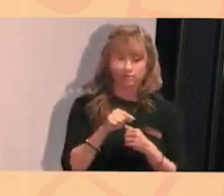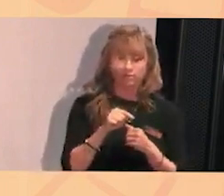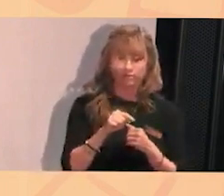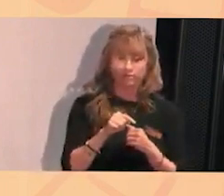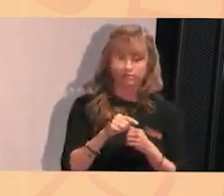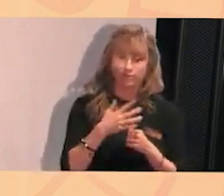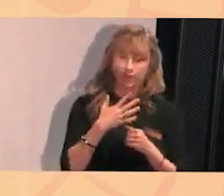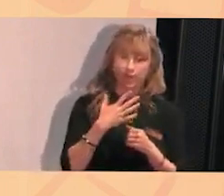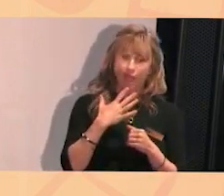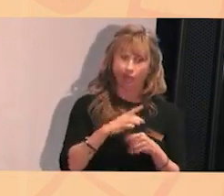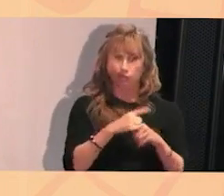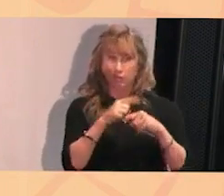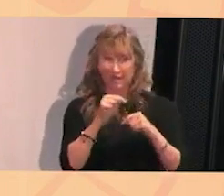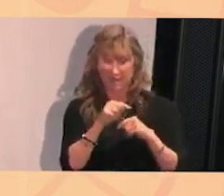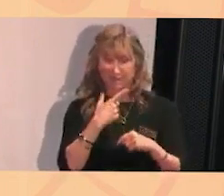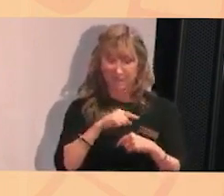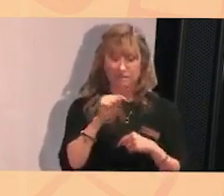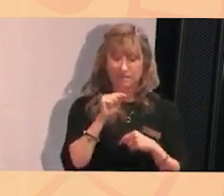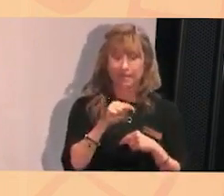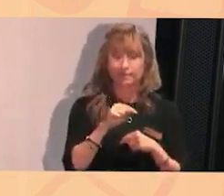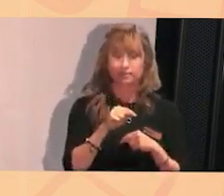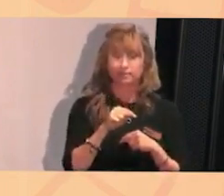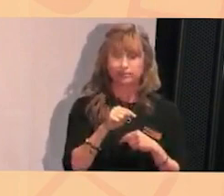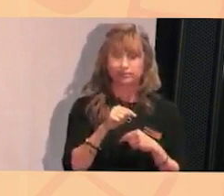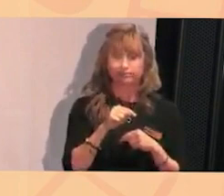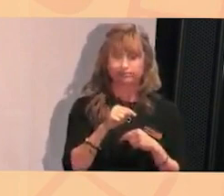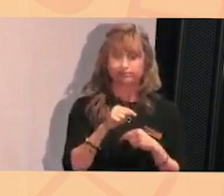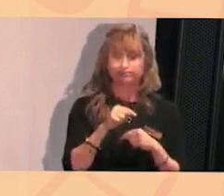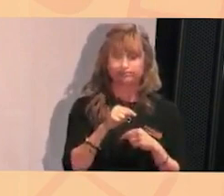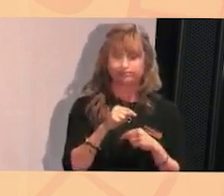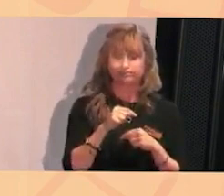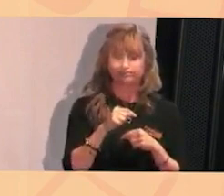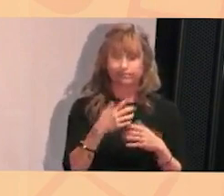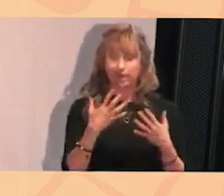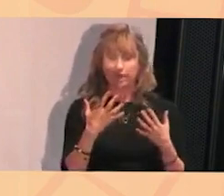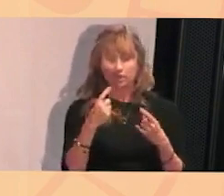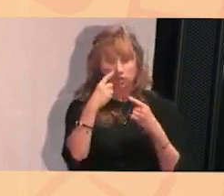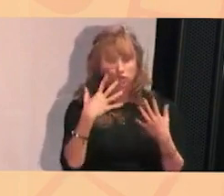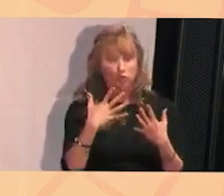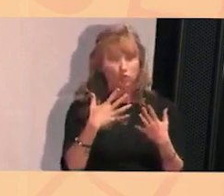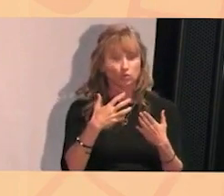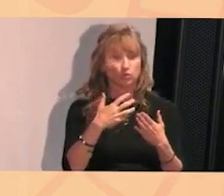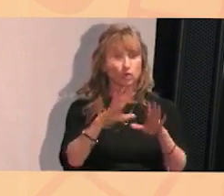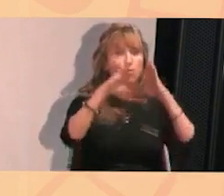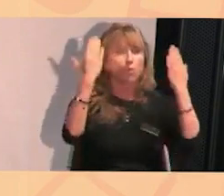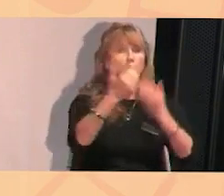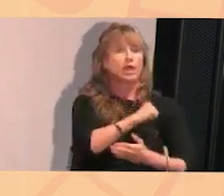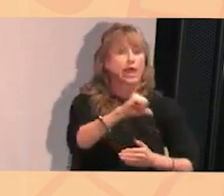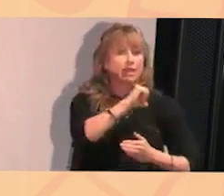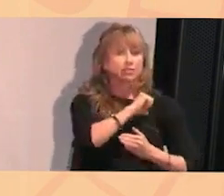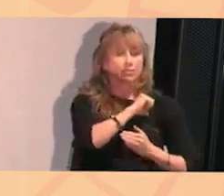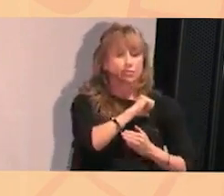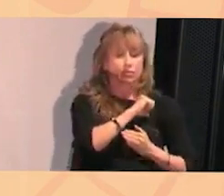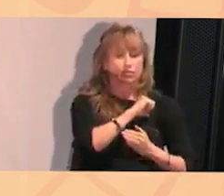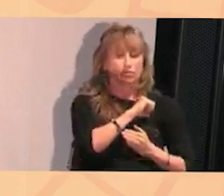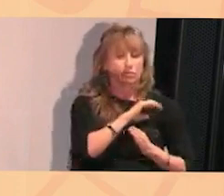I just wanted to point to this because it reflects, I guess, the attitude, the global attitude towards the First Nations people around the